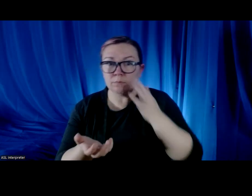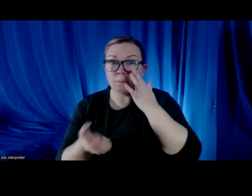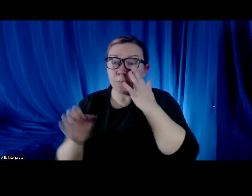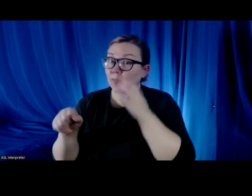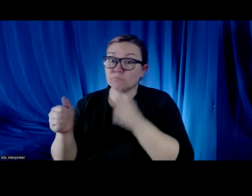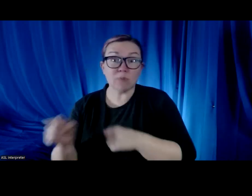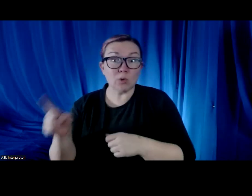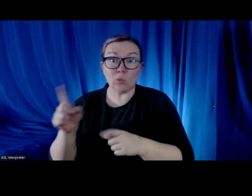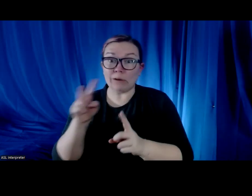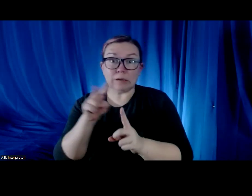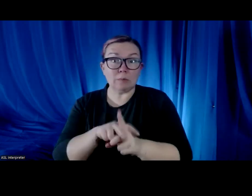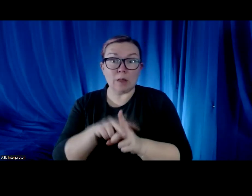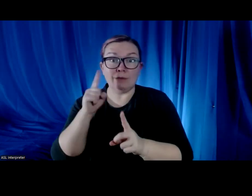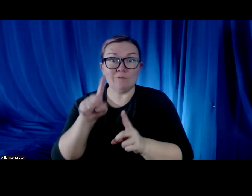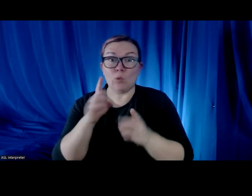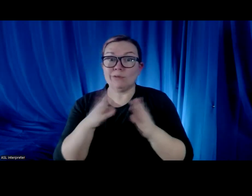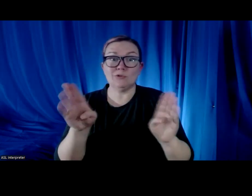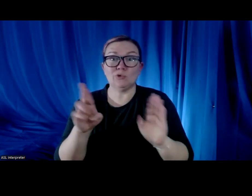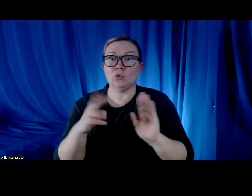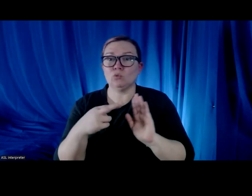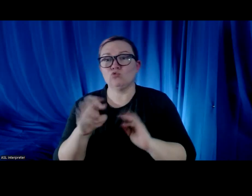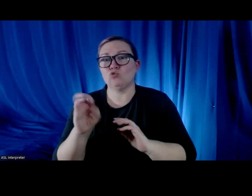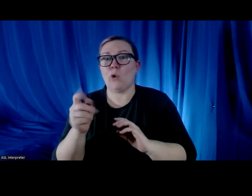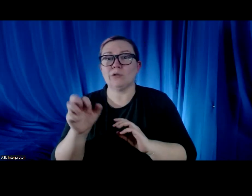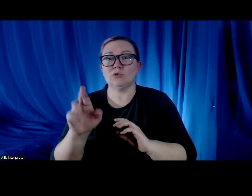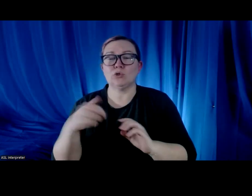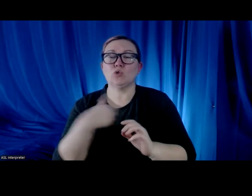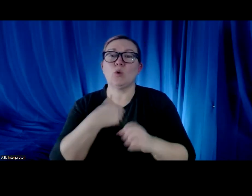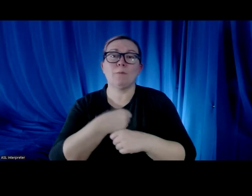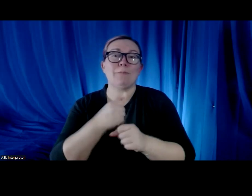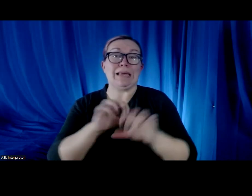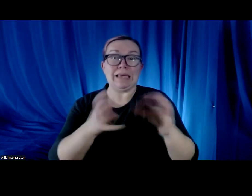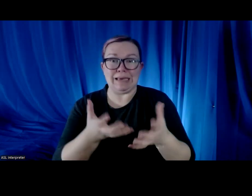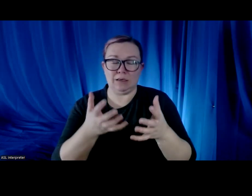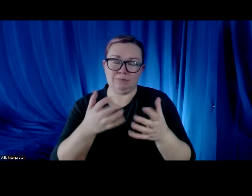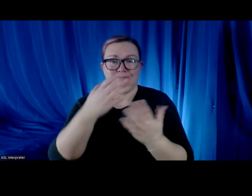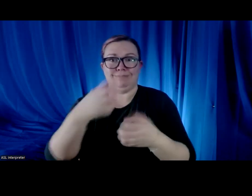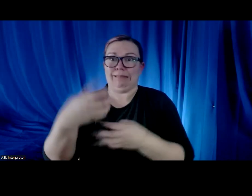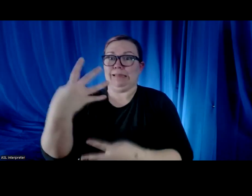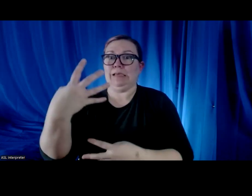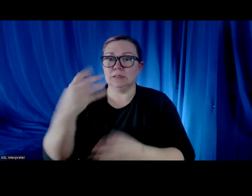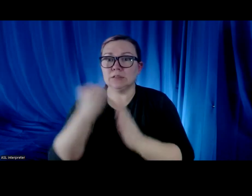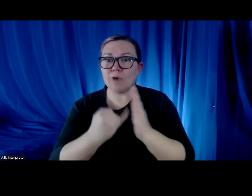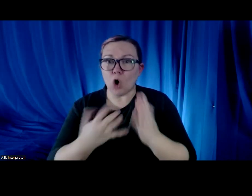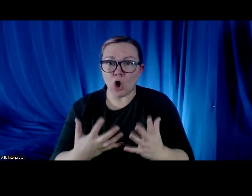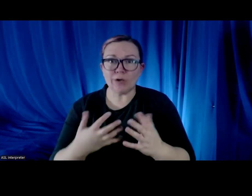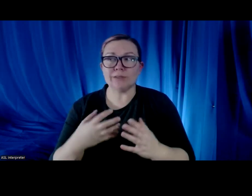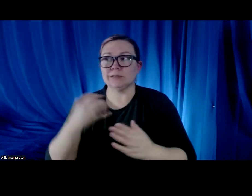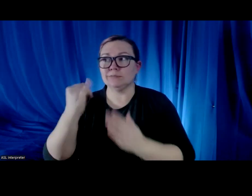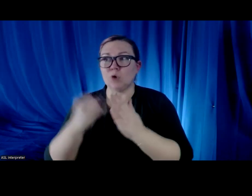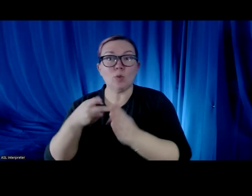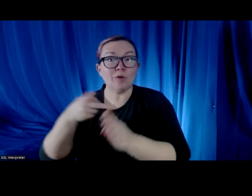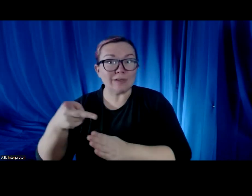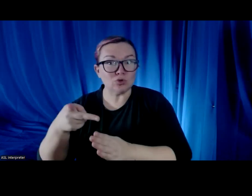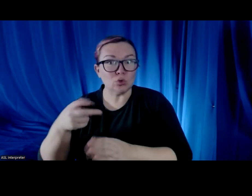can apply for the general roster. So basically, we're creating like a pool or a roster of artists and arts professionals to work